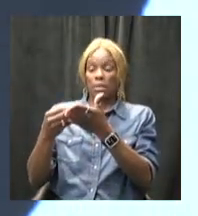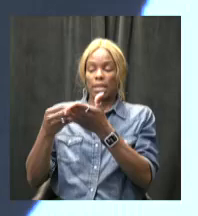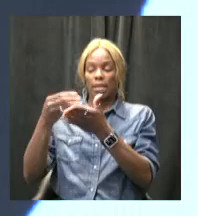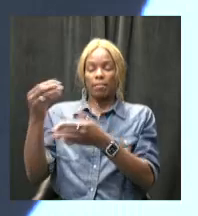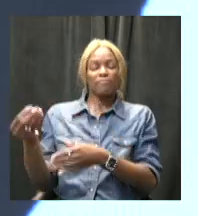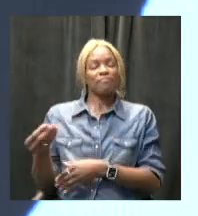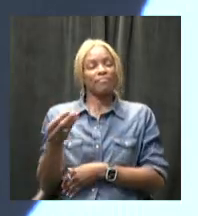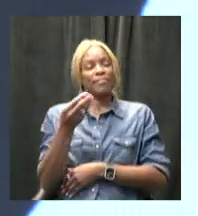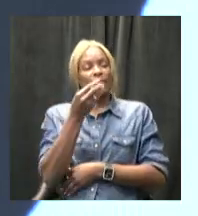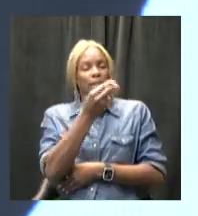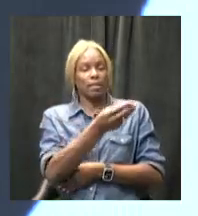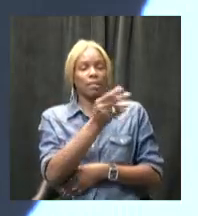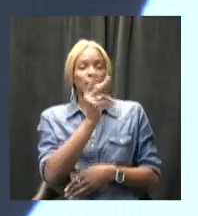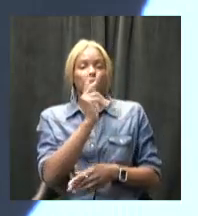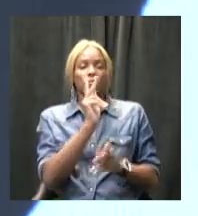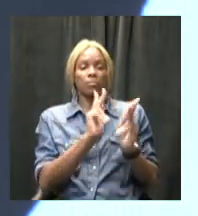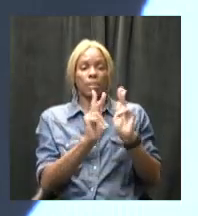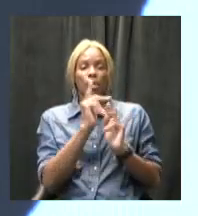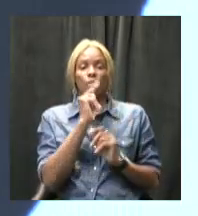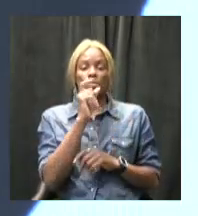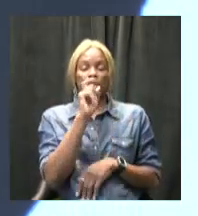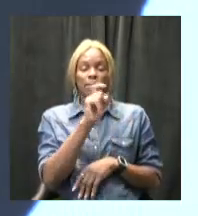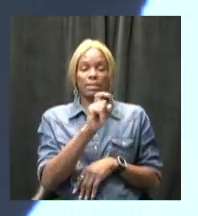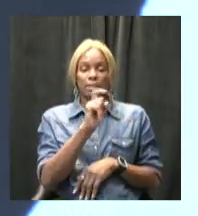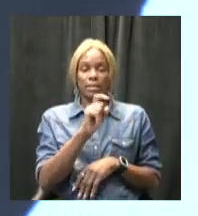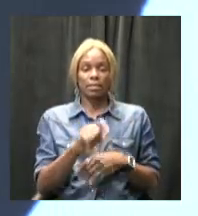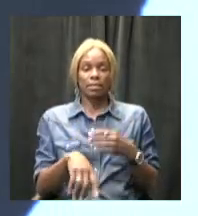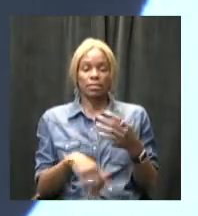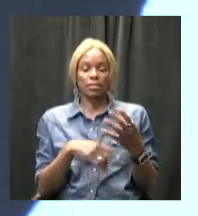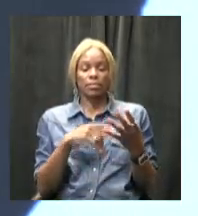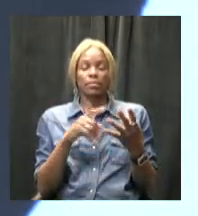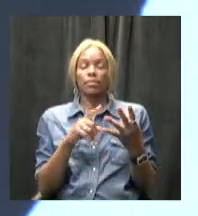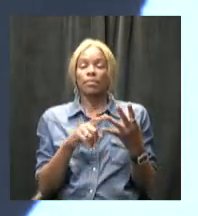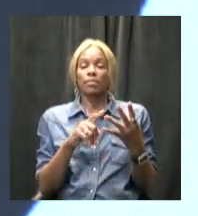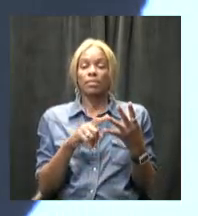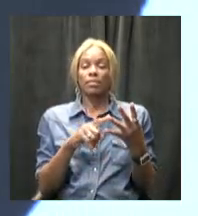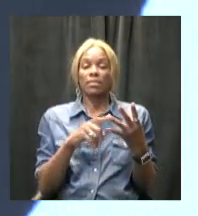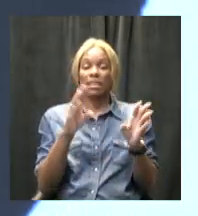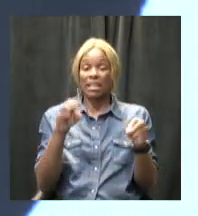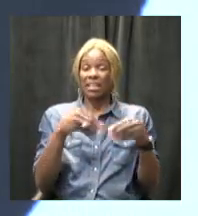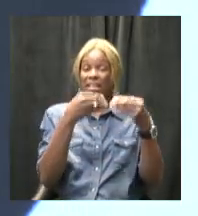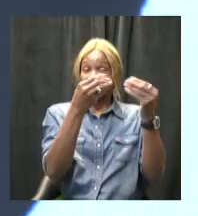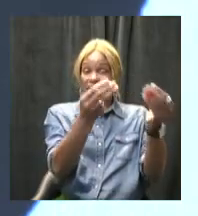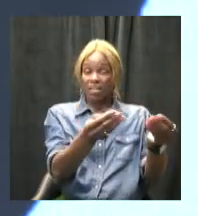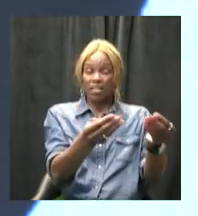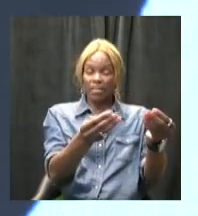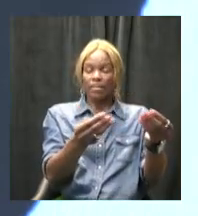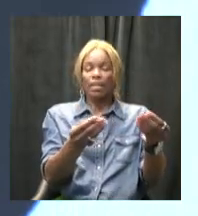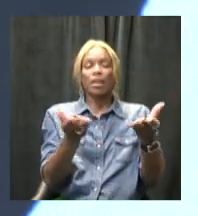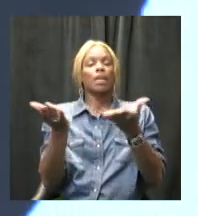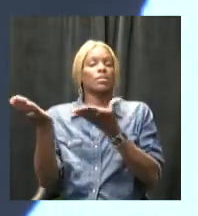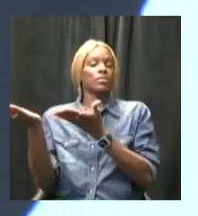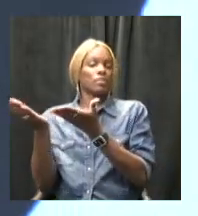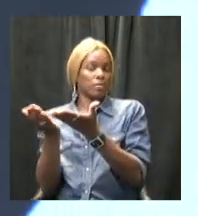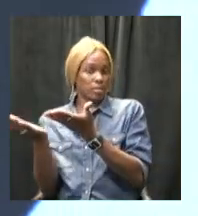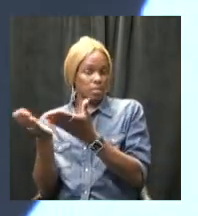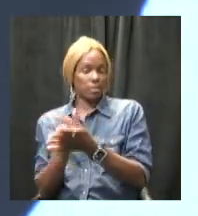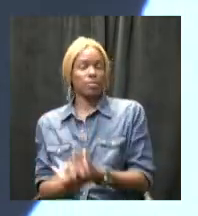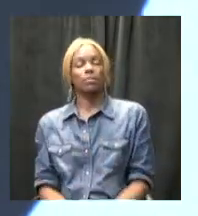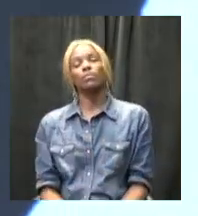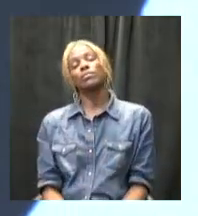willing to give, and a unified church is willing to serve. Willing to give, willing to serve. Here it is. I want you to